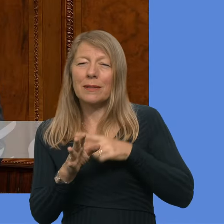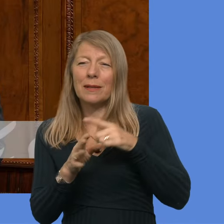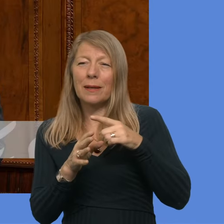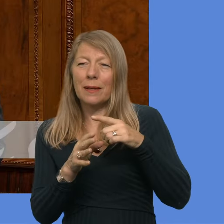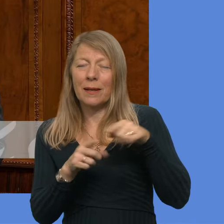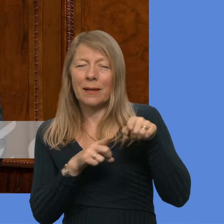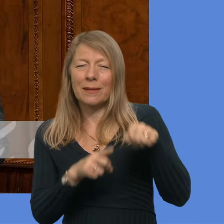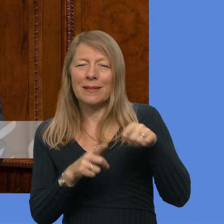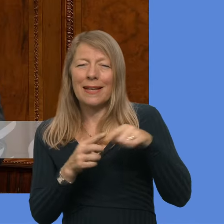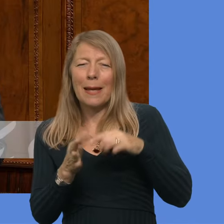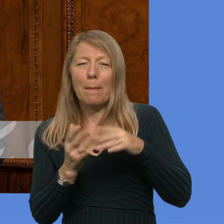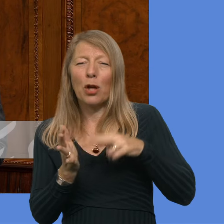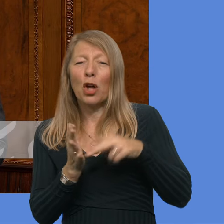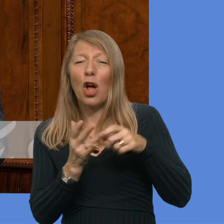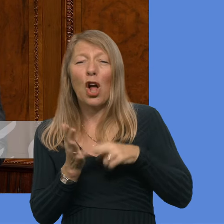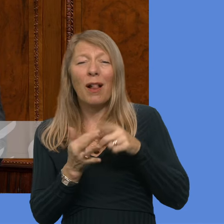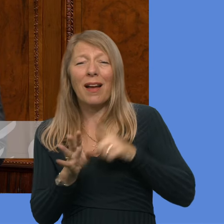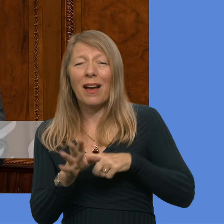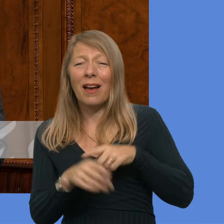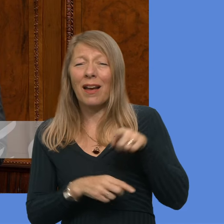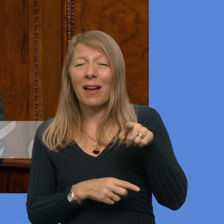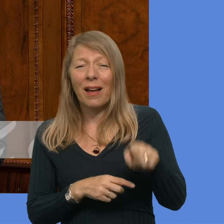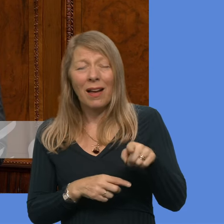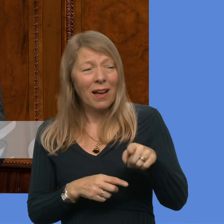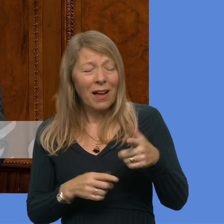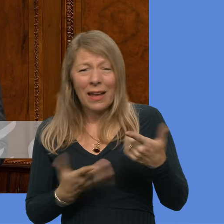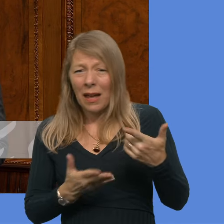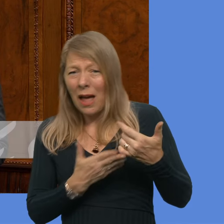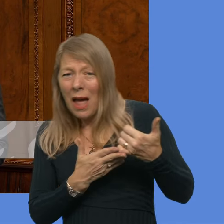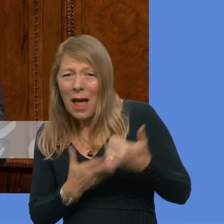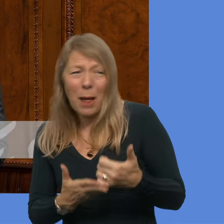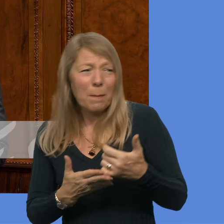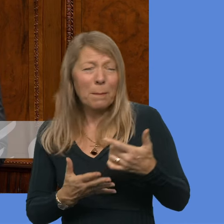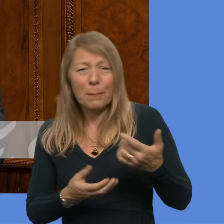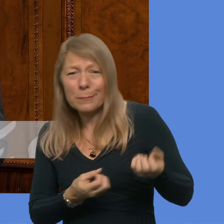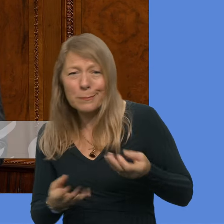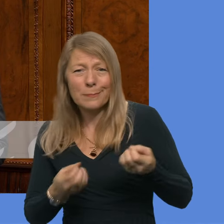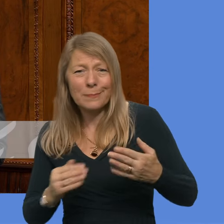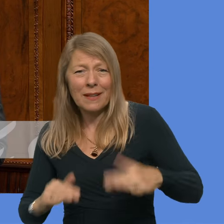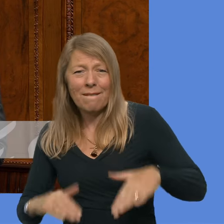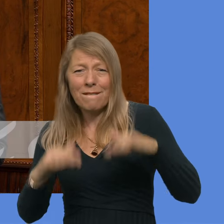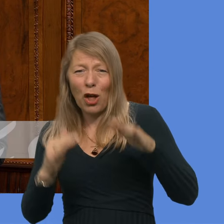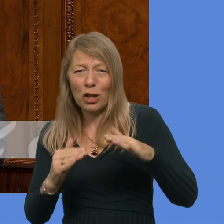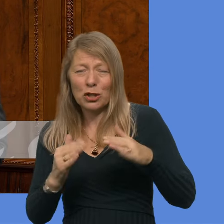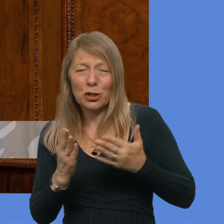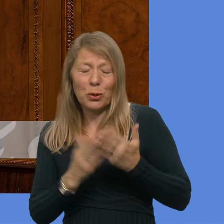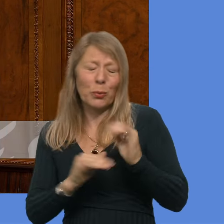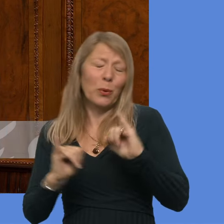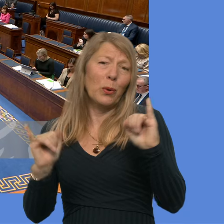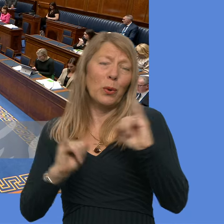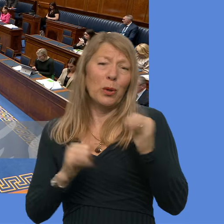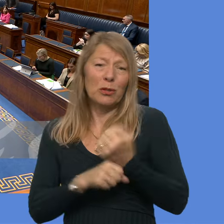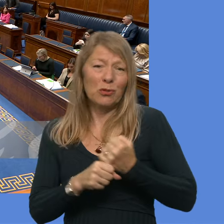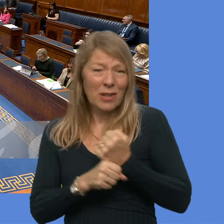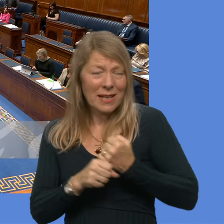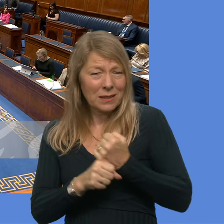sleeves rolled up and was carrying sandbags and doing immense work to protect local businesses and stand up for local businesses during that time of huge duress for them?